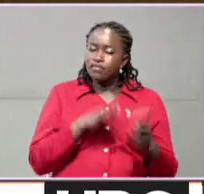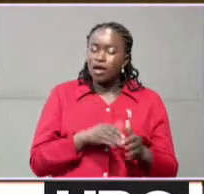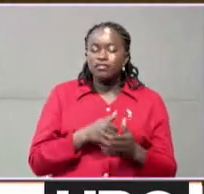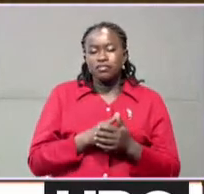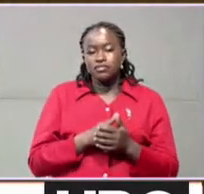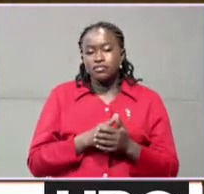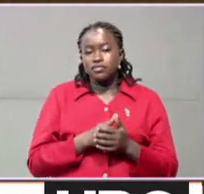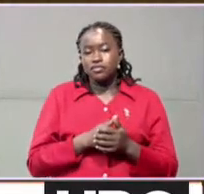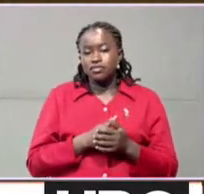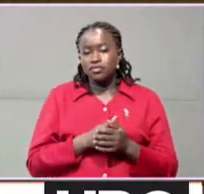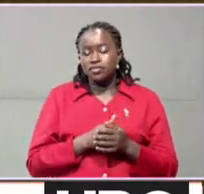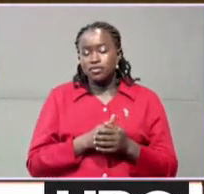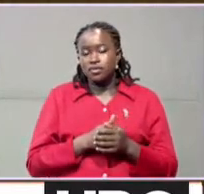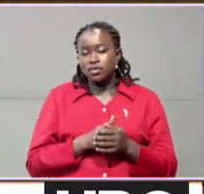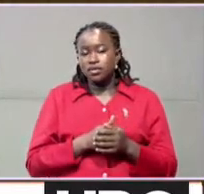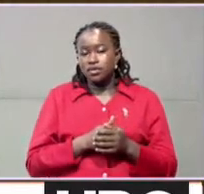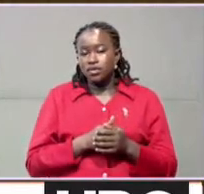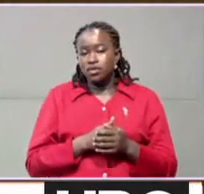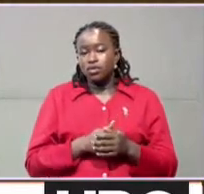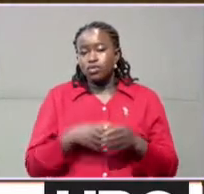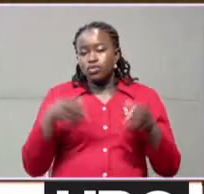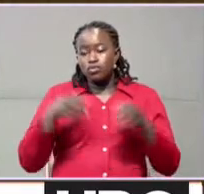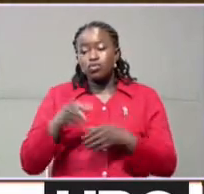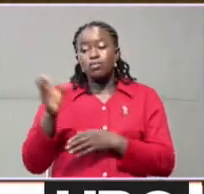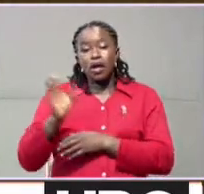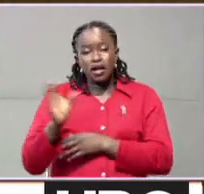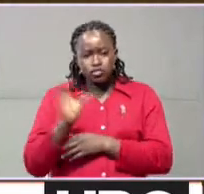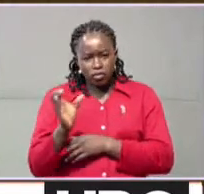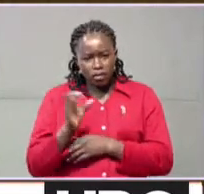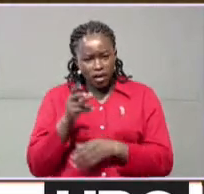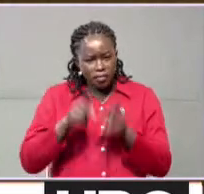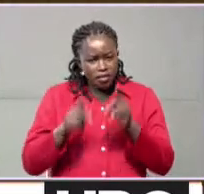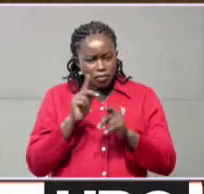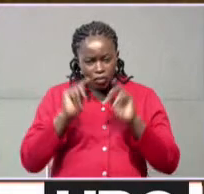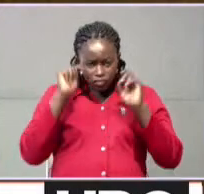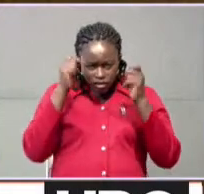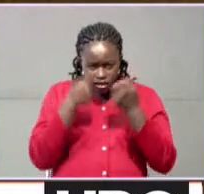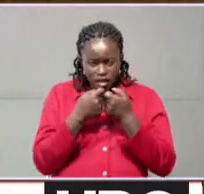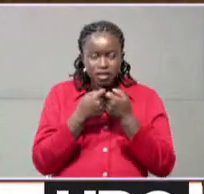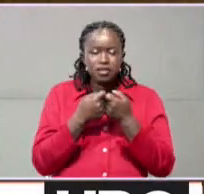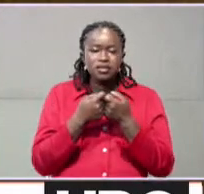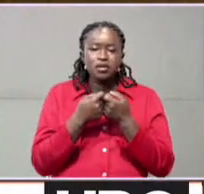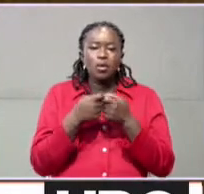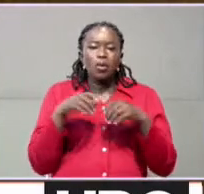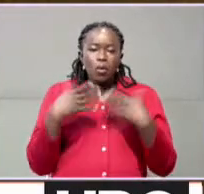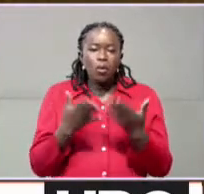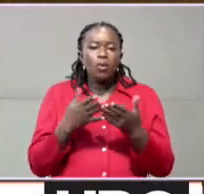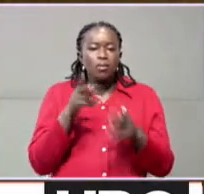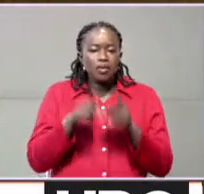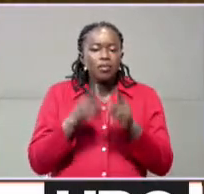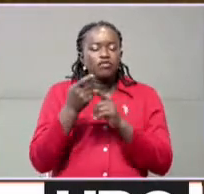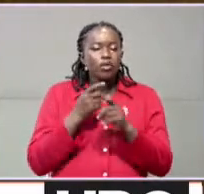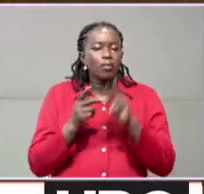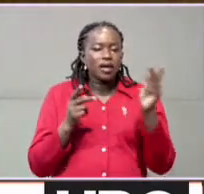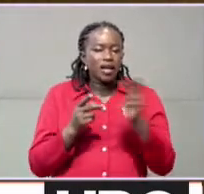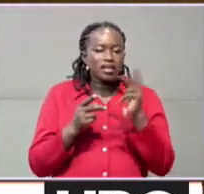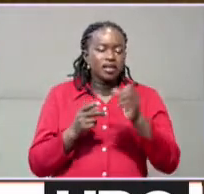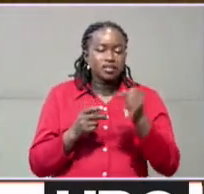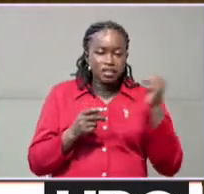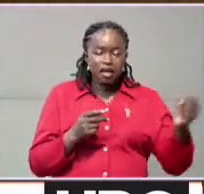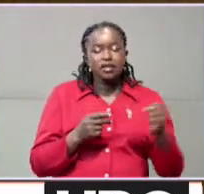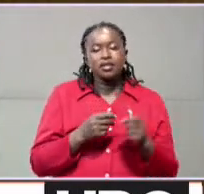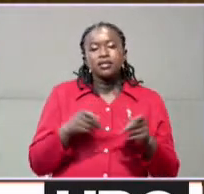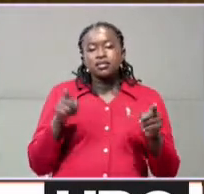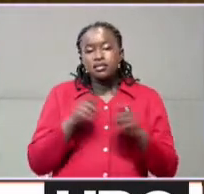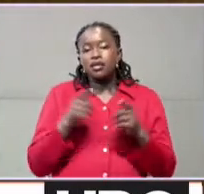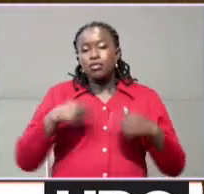killed by customers or people who tend to be ridden on the kenyan side as we speak now we have a body that's supposed